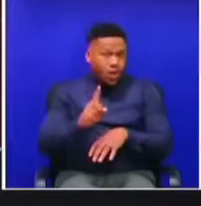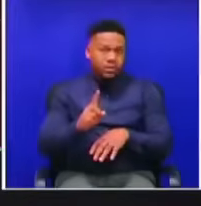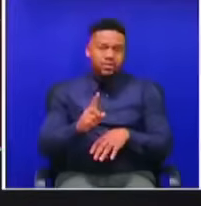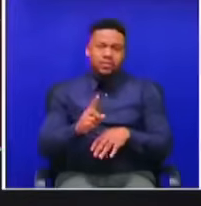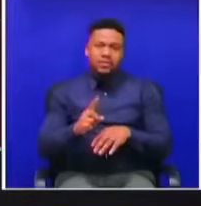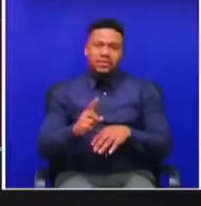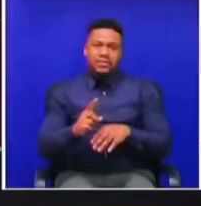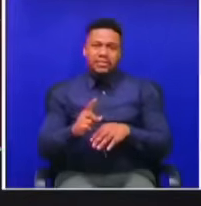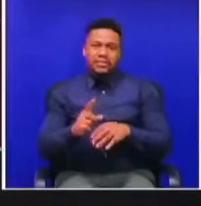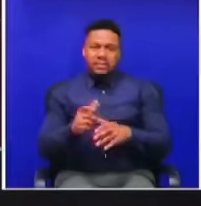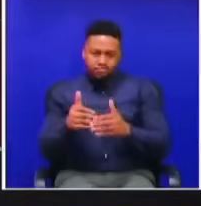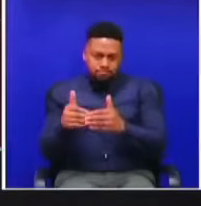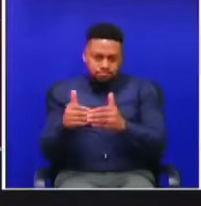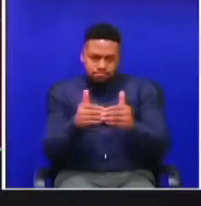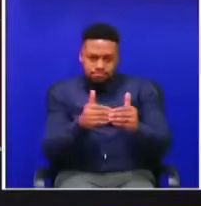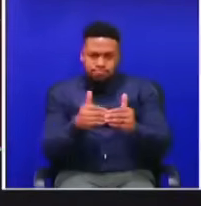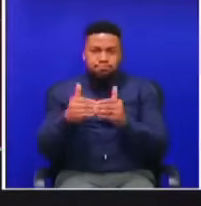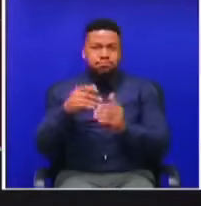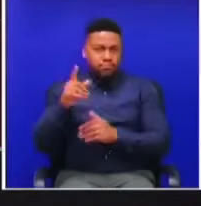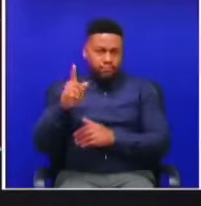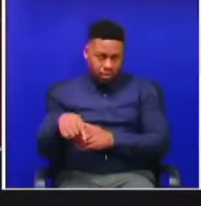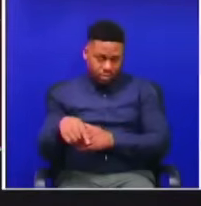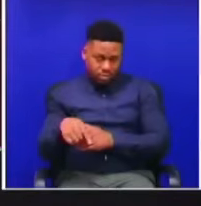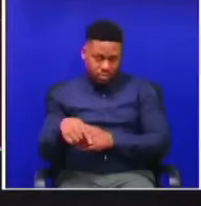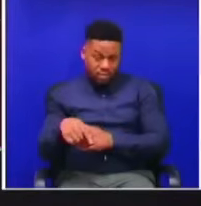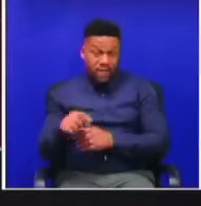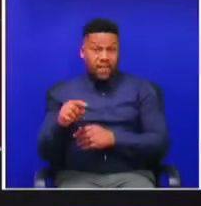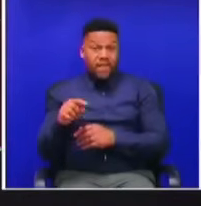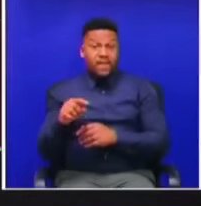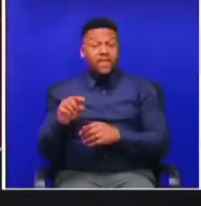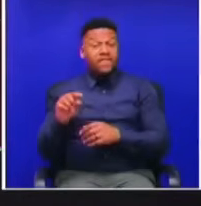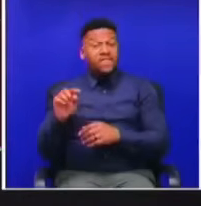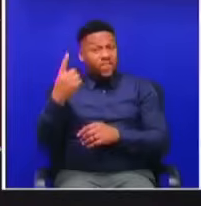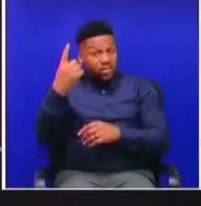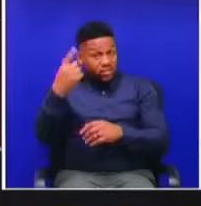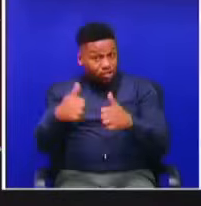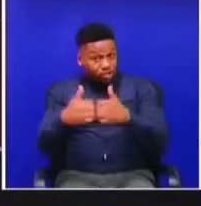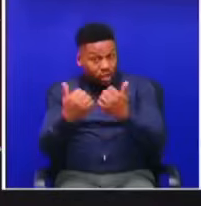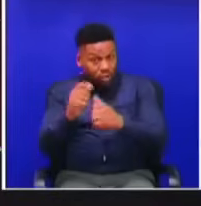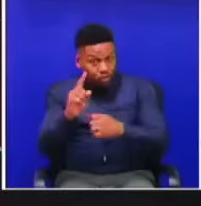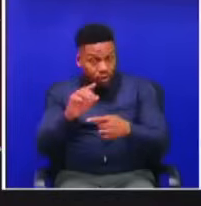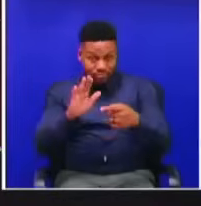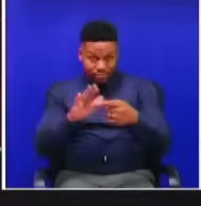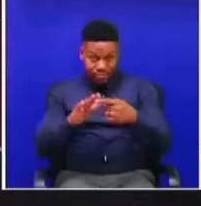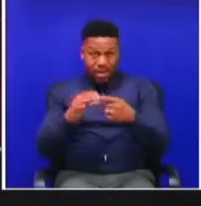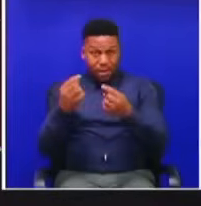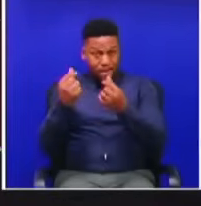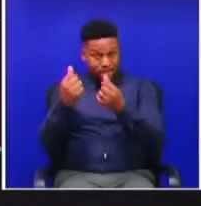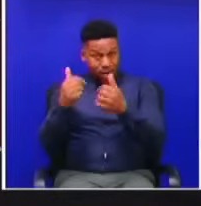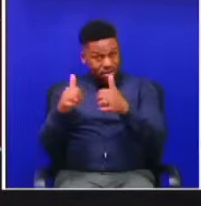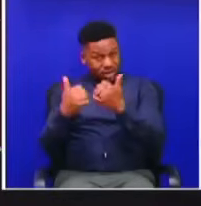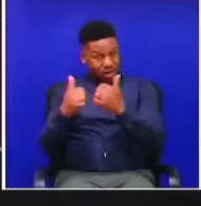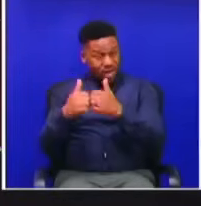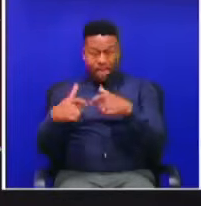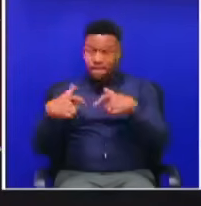care. Firstly, the fiscal challenges that we face are enormous. We don't